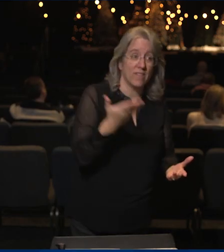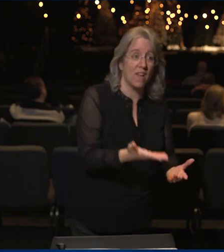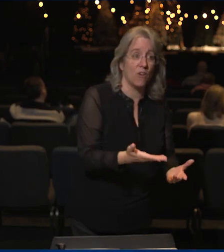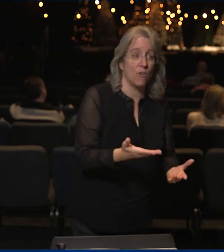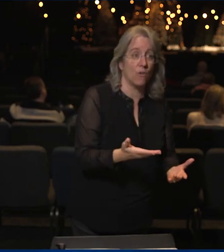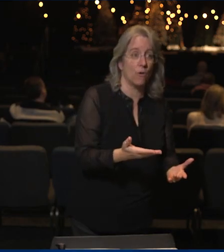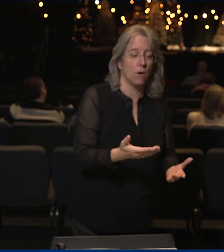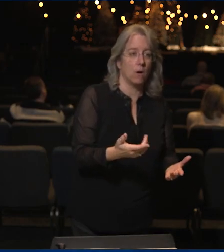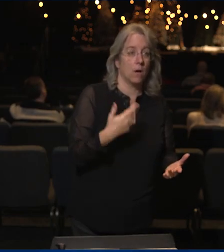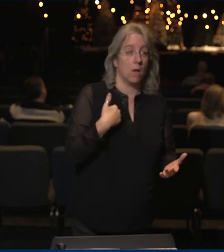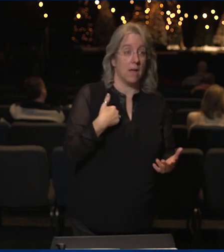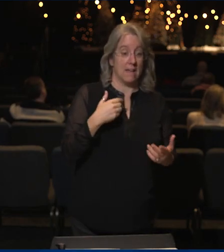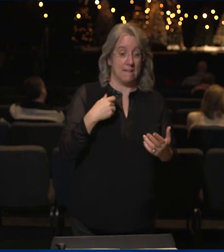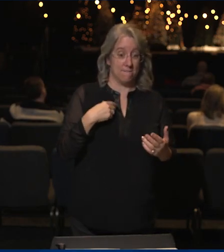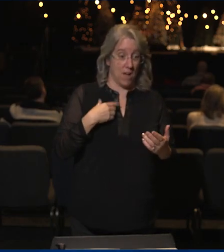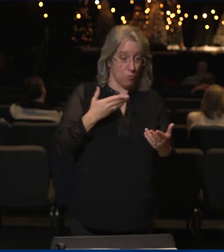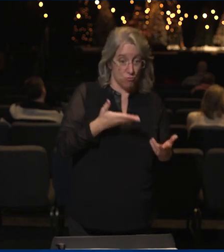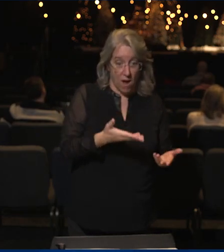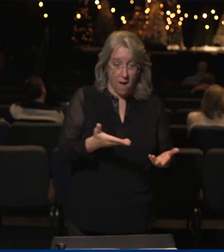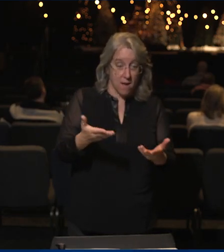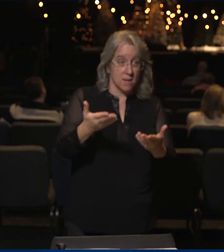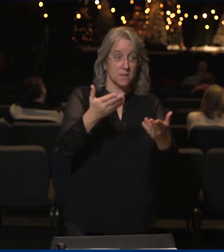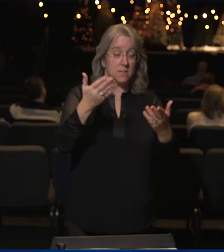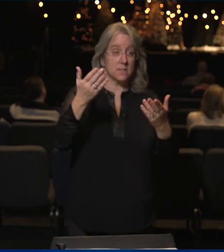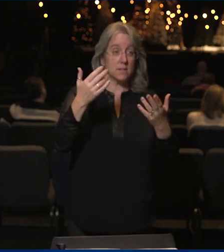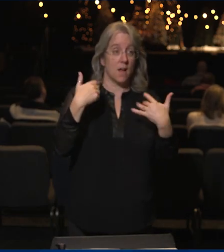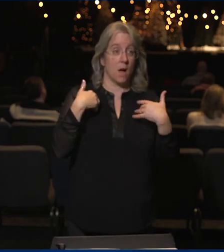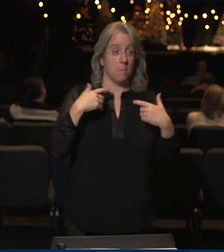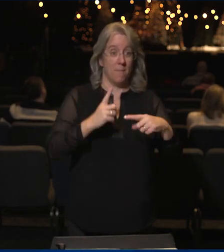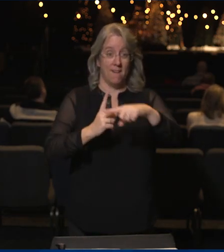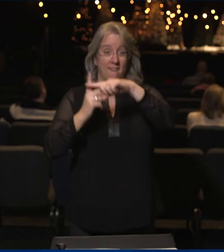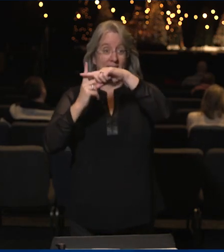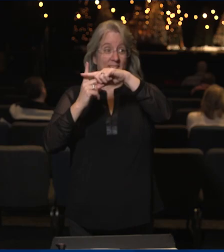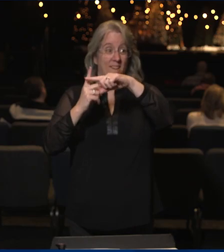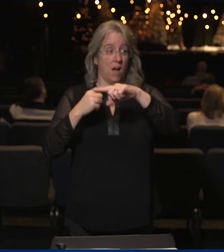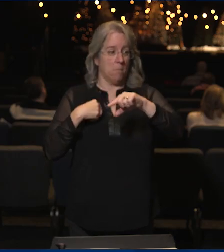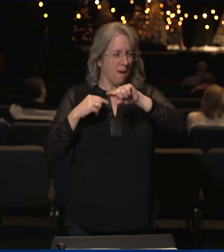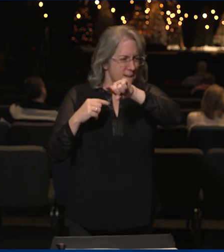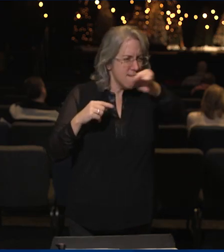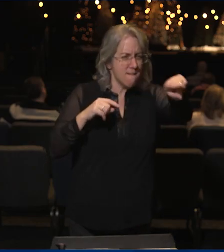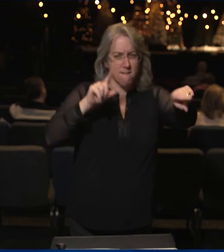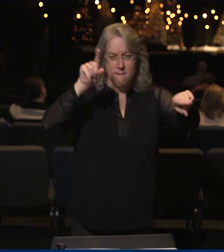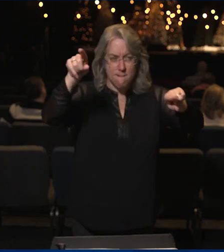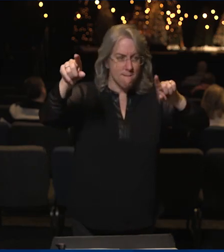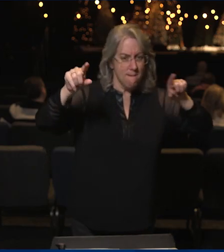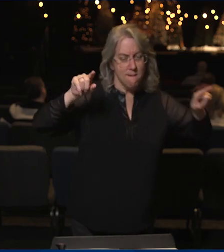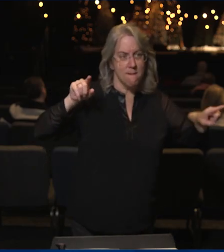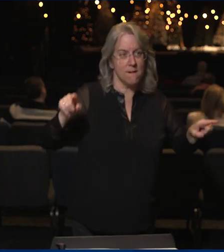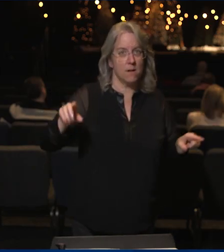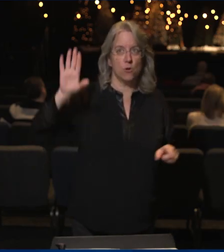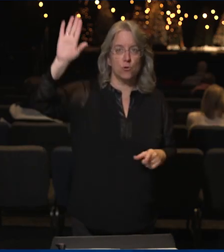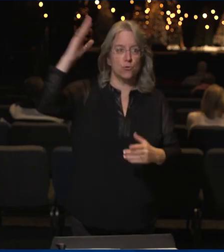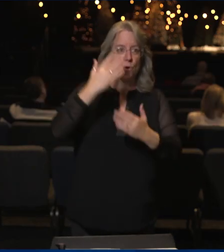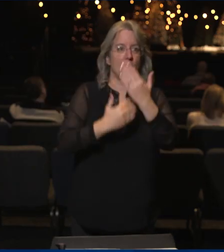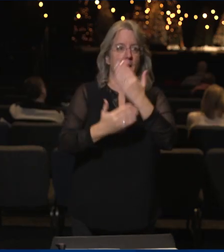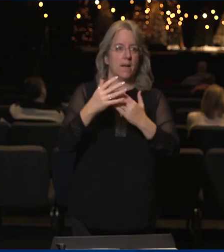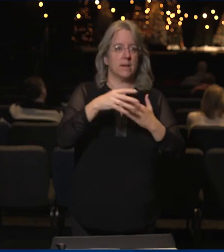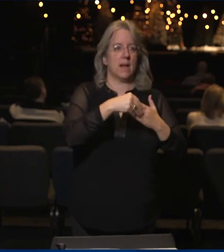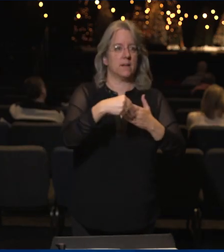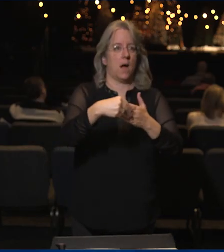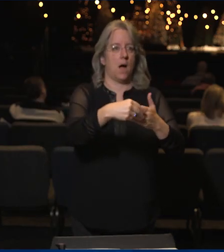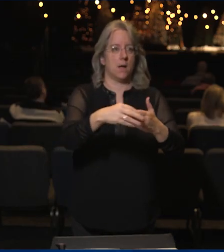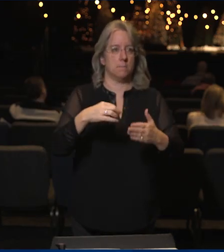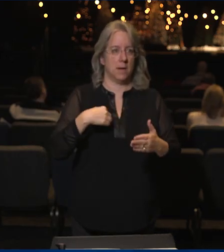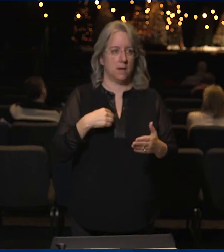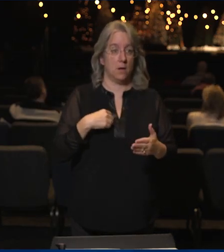dawn, if I settle on the far side of the sea, even there, your hand will guide me. Your right